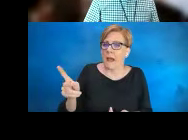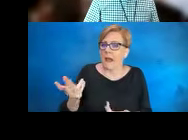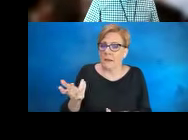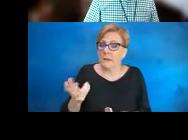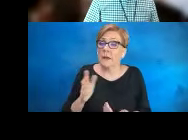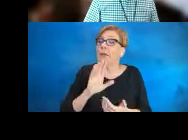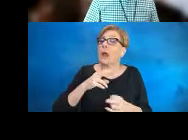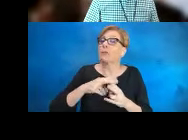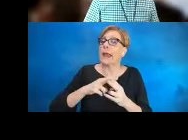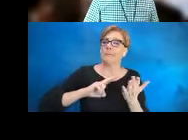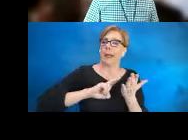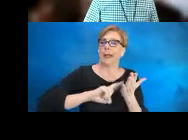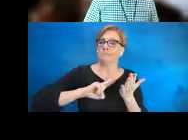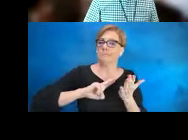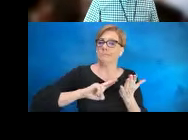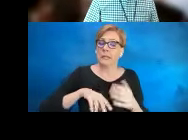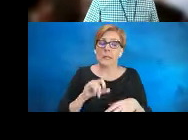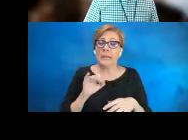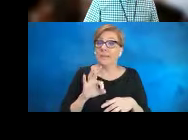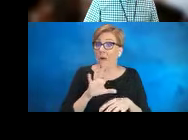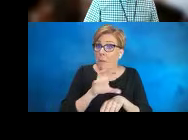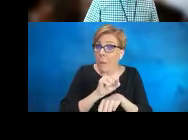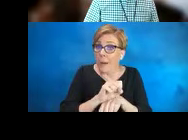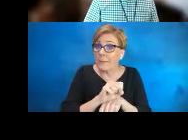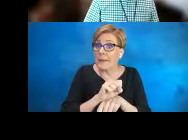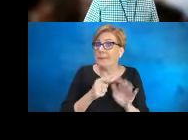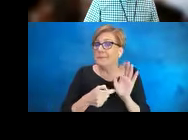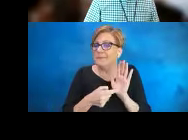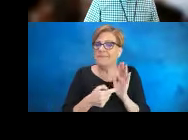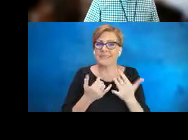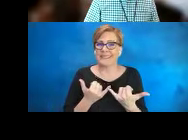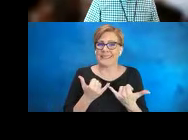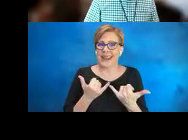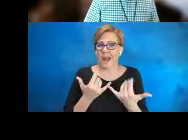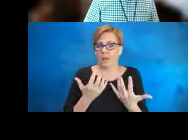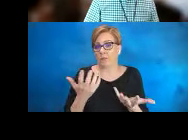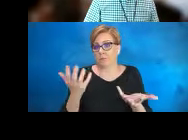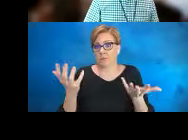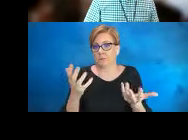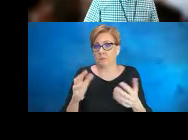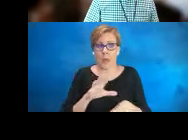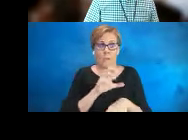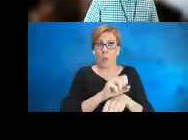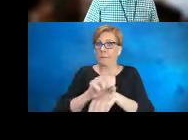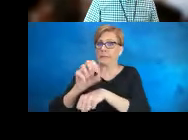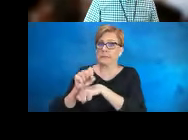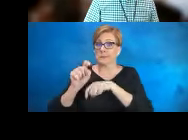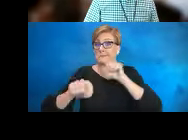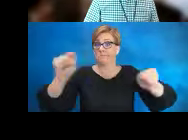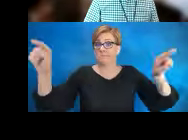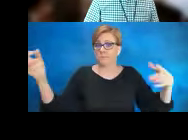if you have an appointment typically, although now they're making appointments all over the place for folks, which is ridiculous.